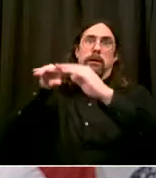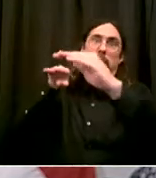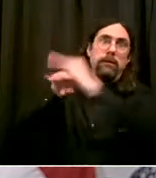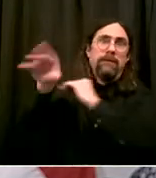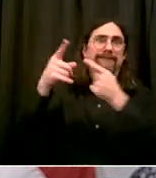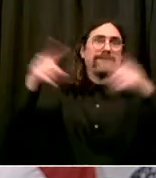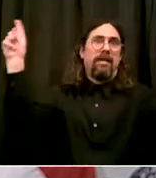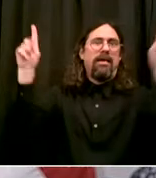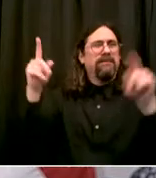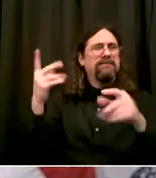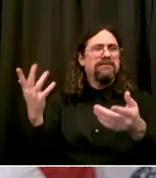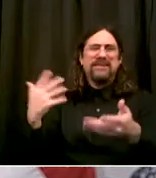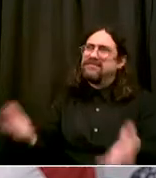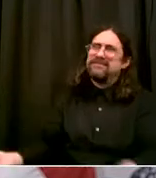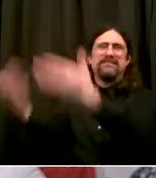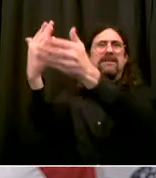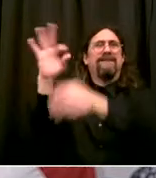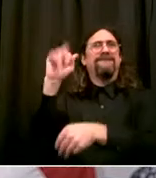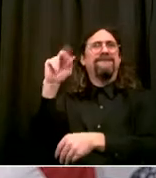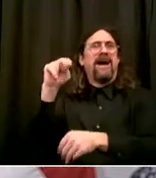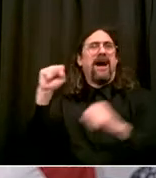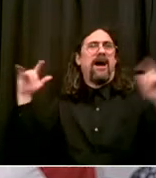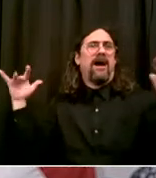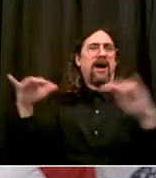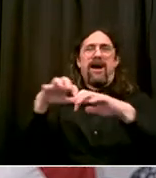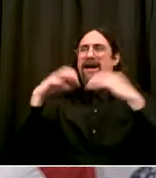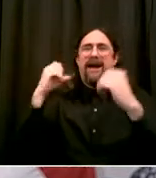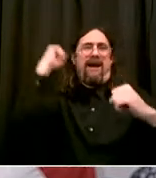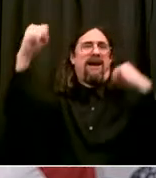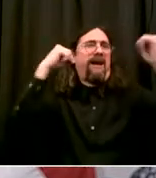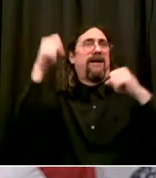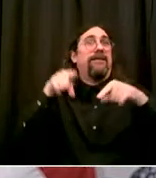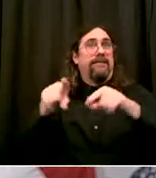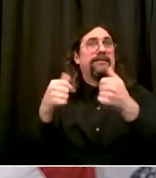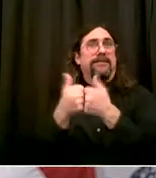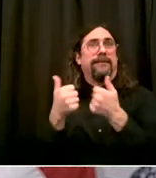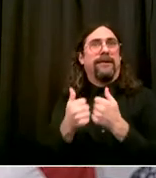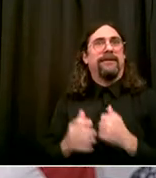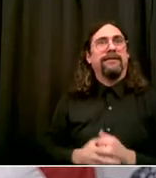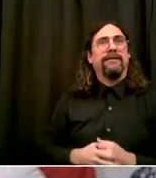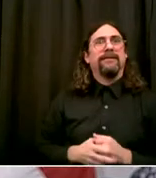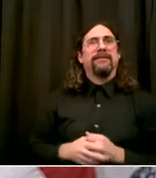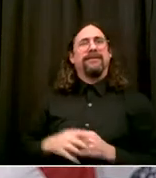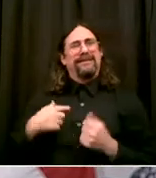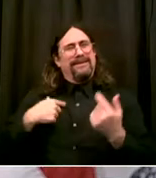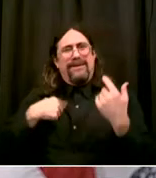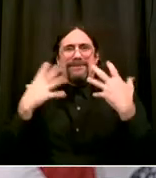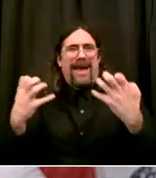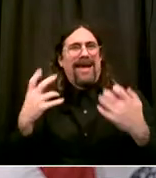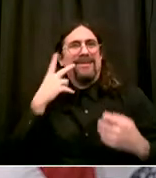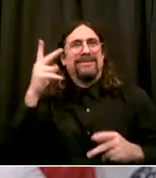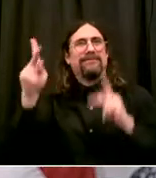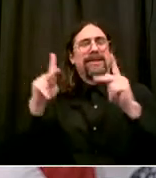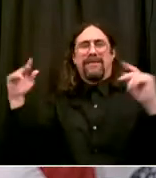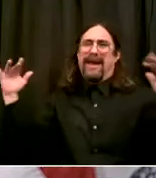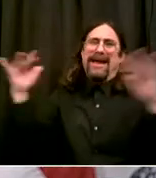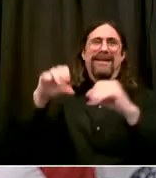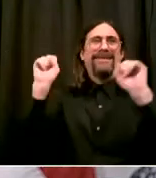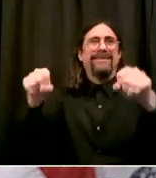walk before we run. Let's get people vaccinated. Then we can start talking about the future of indoor venues. With that, everyone,